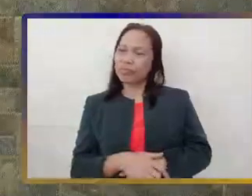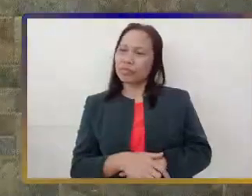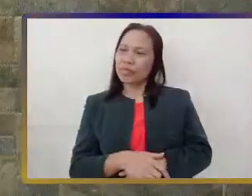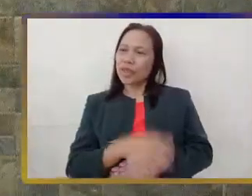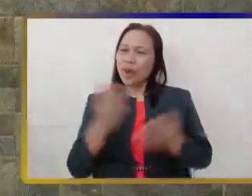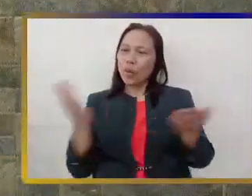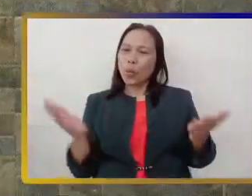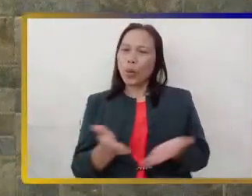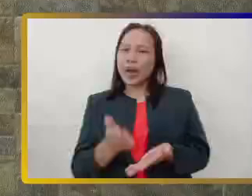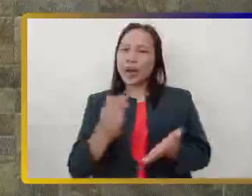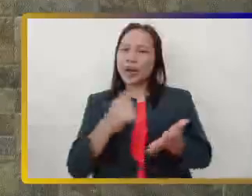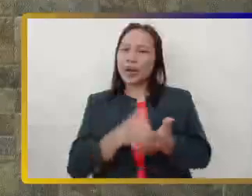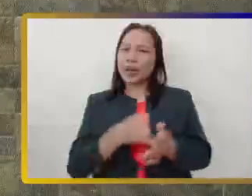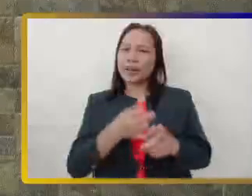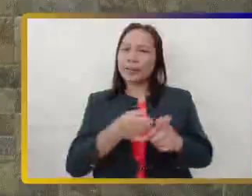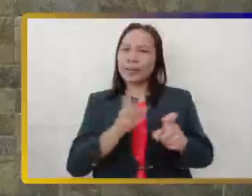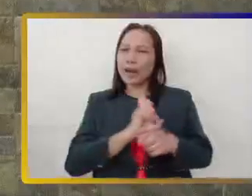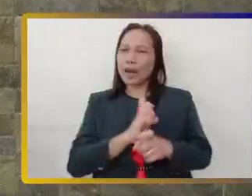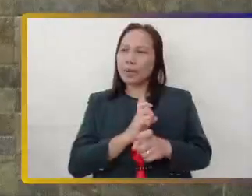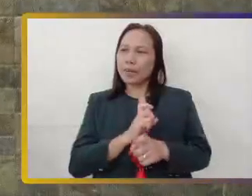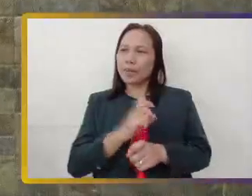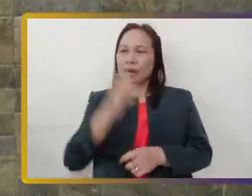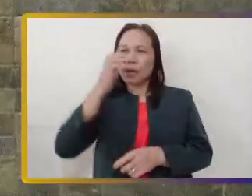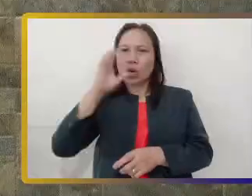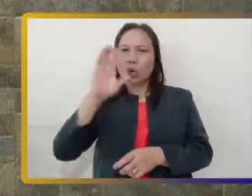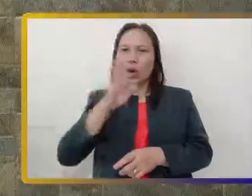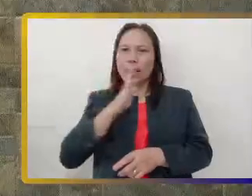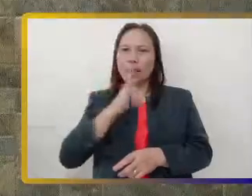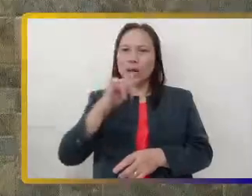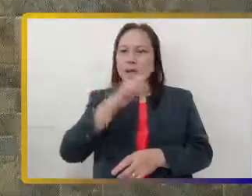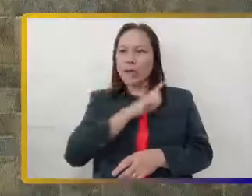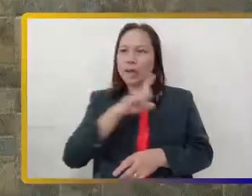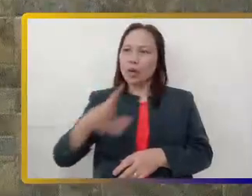prticen great commission coming from the